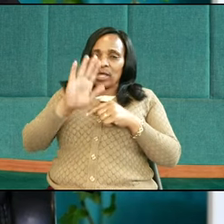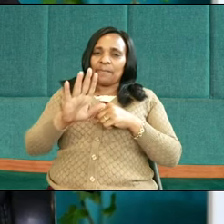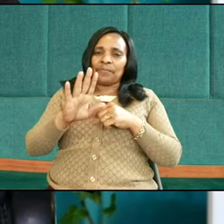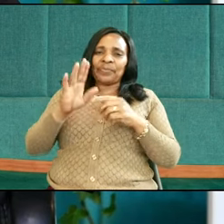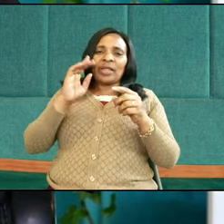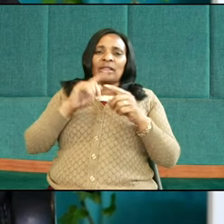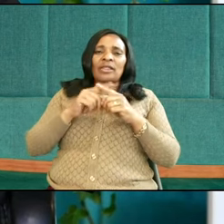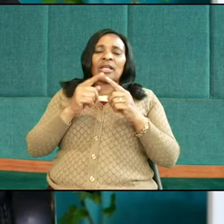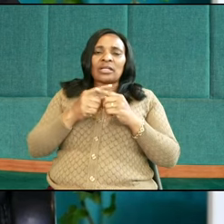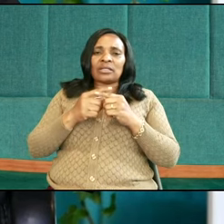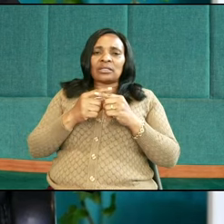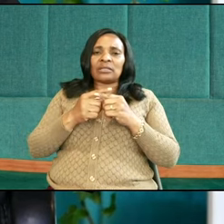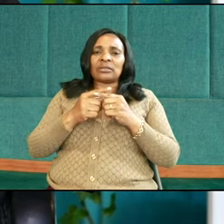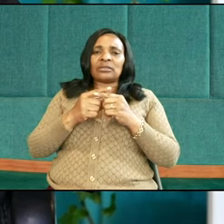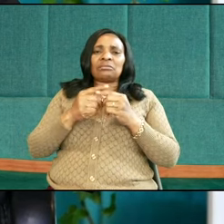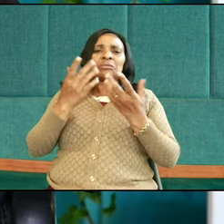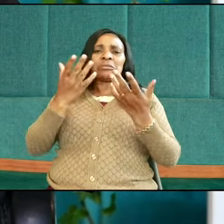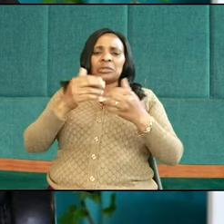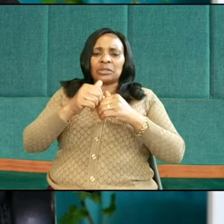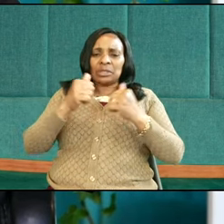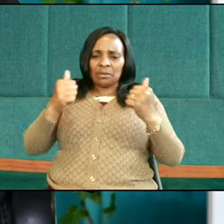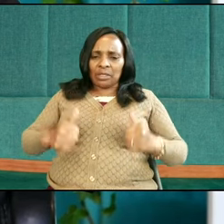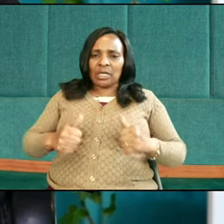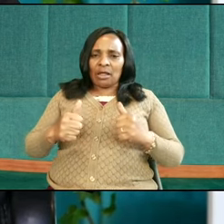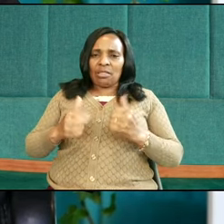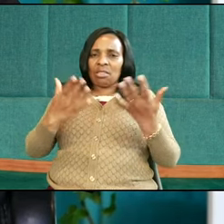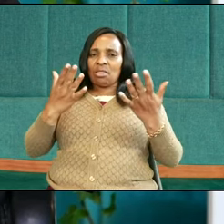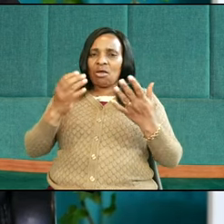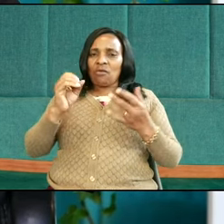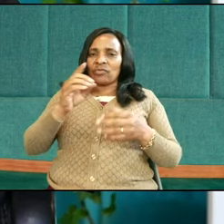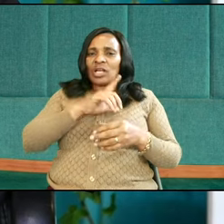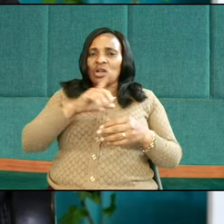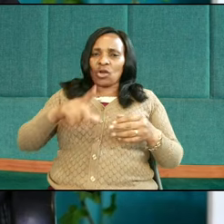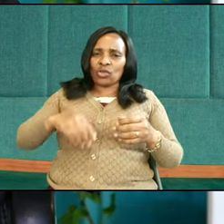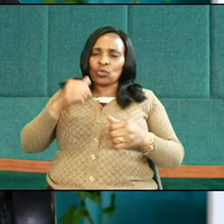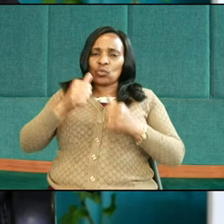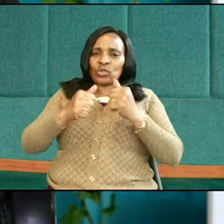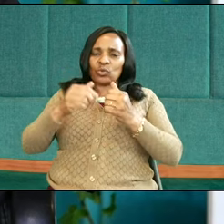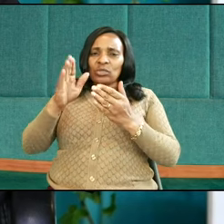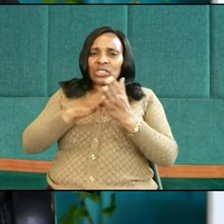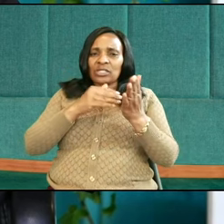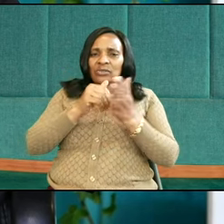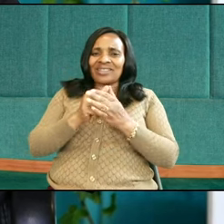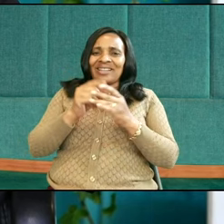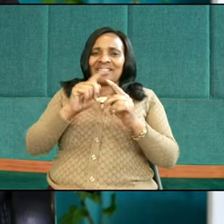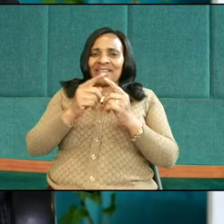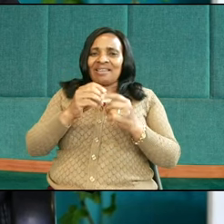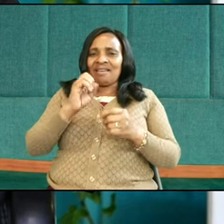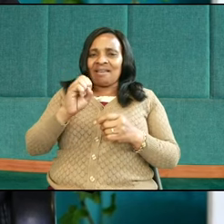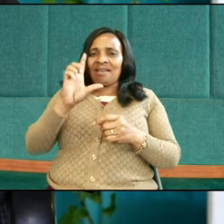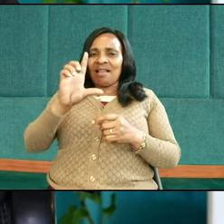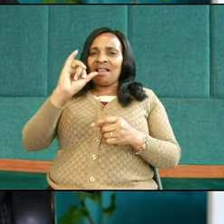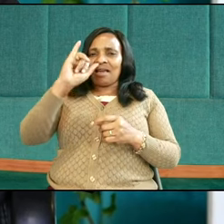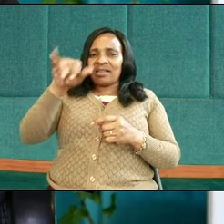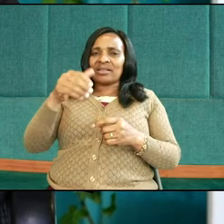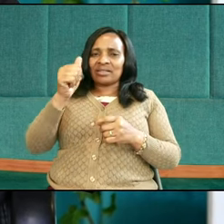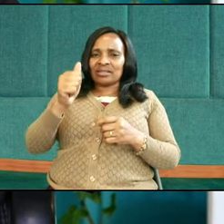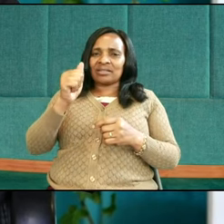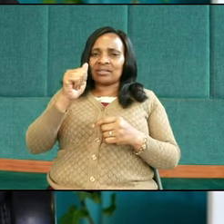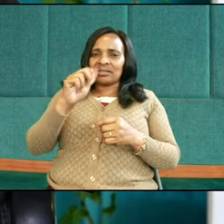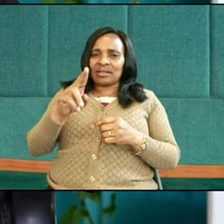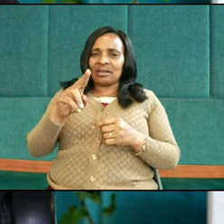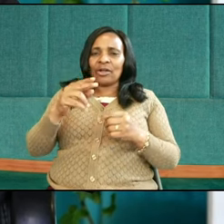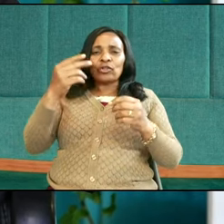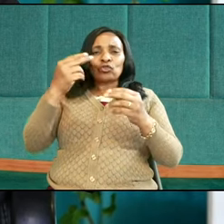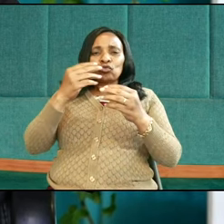and he repaired an altar of the Lord, which had been torn down. Elijah took 12 stones. With the